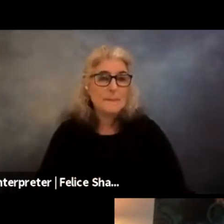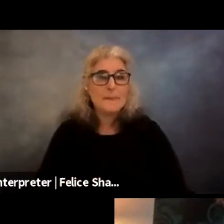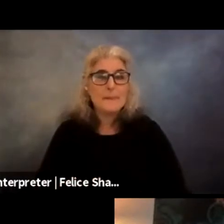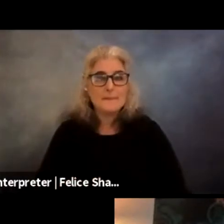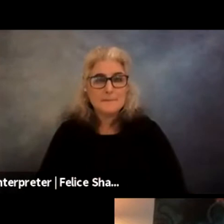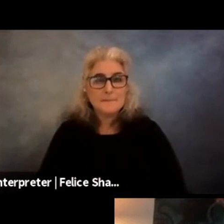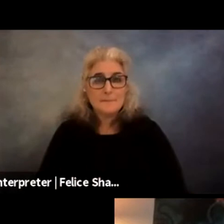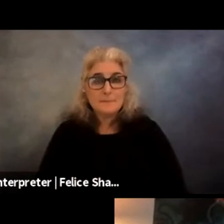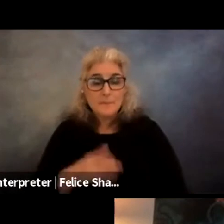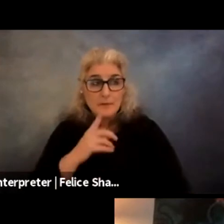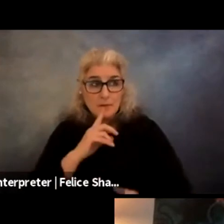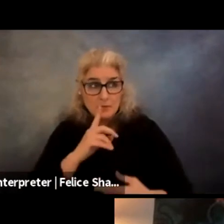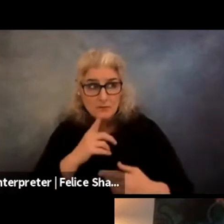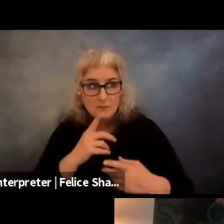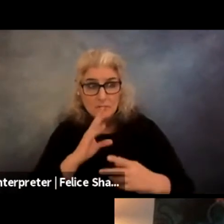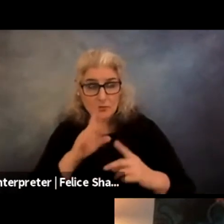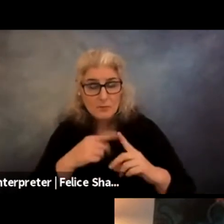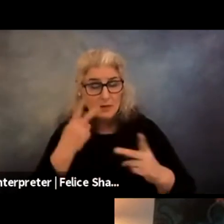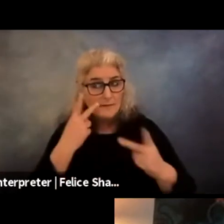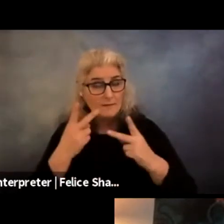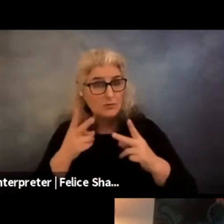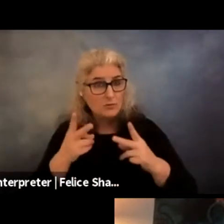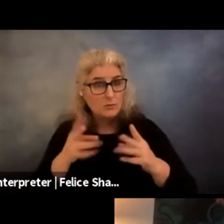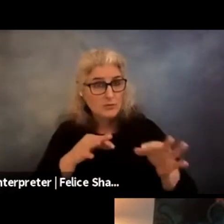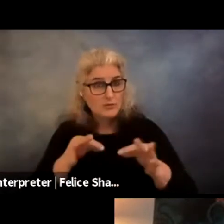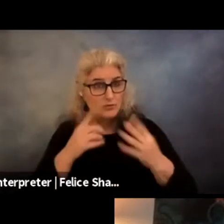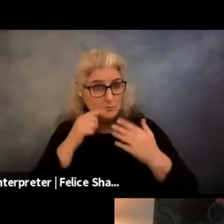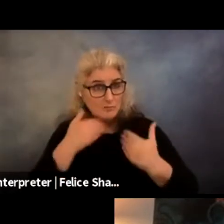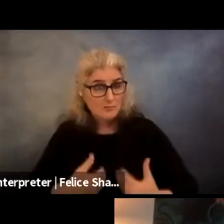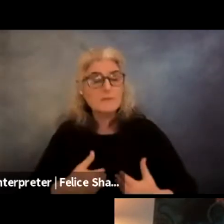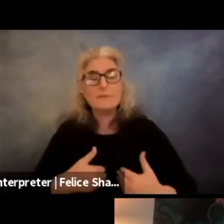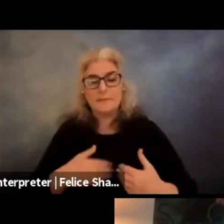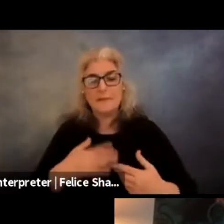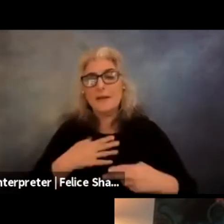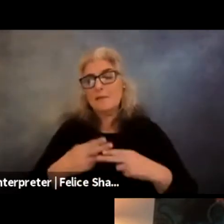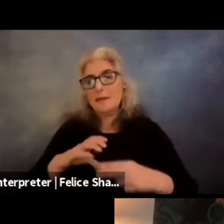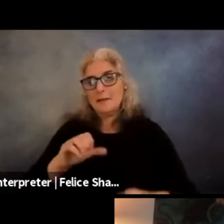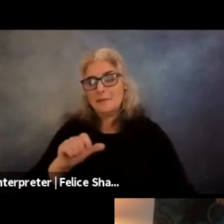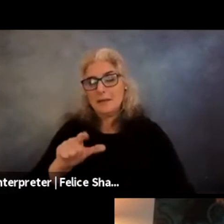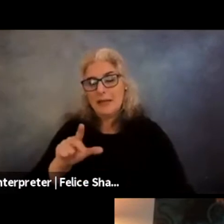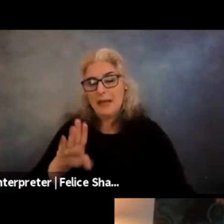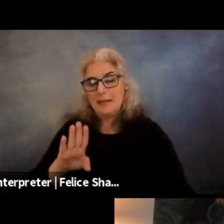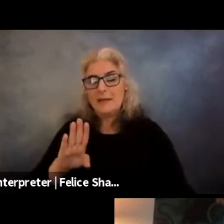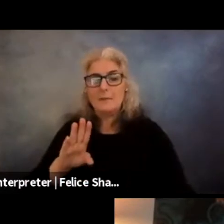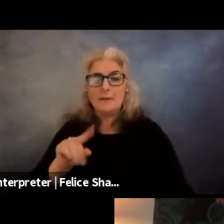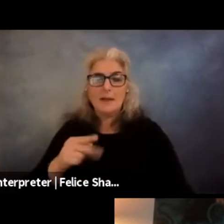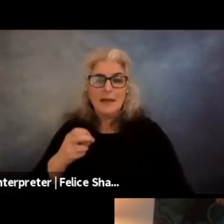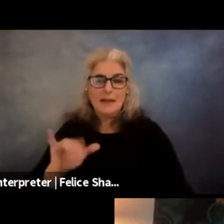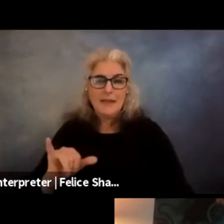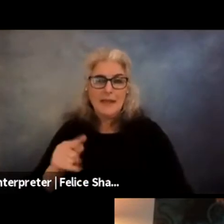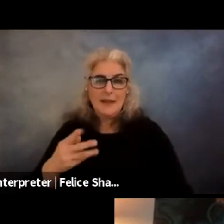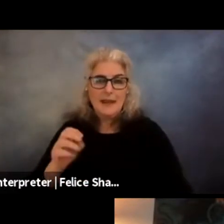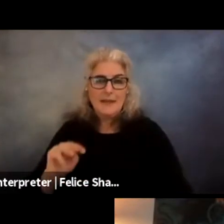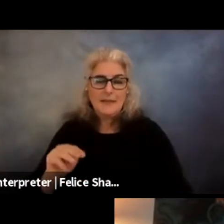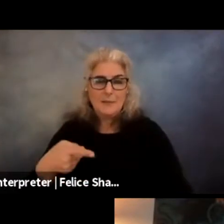Did you say a visual description? Okay. So I'm Caleb. I use they, them pronouns. And I